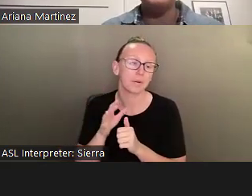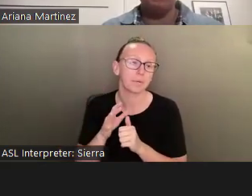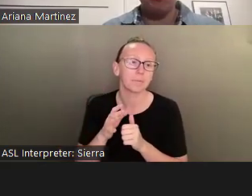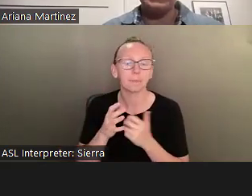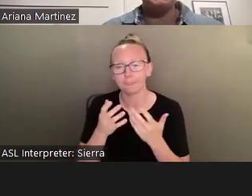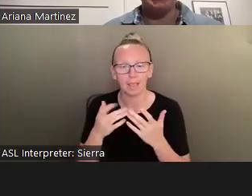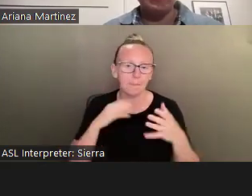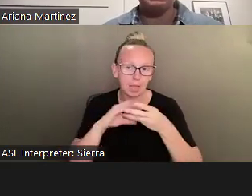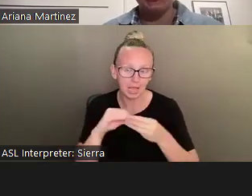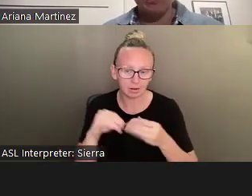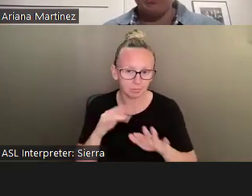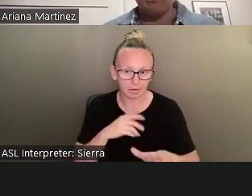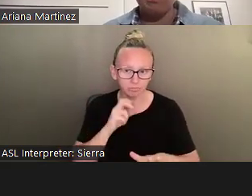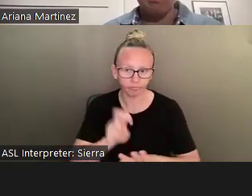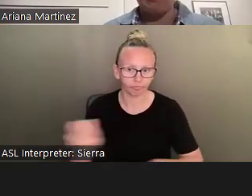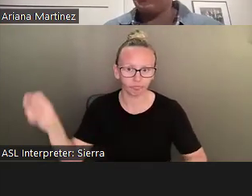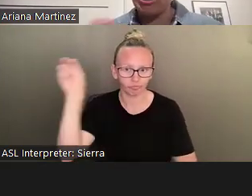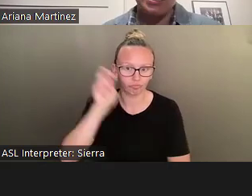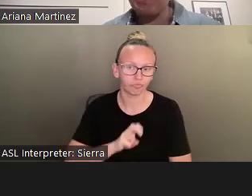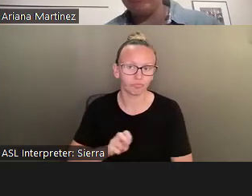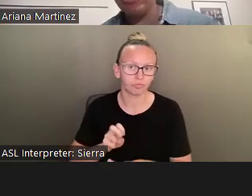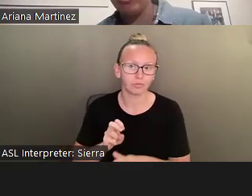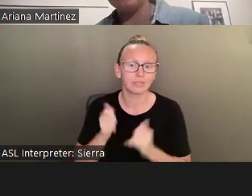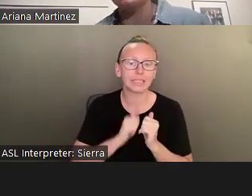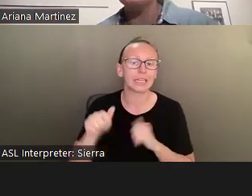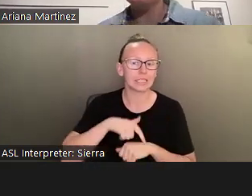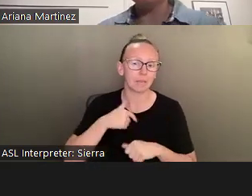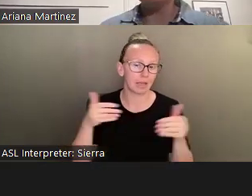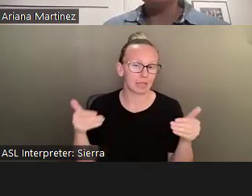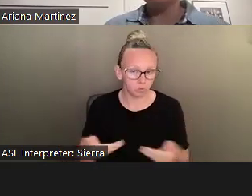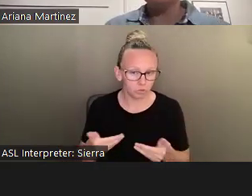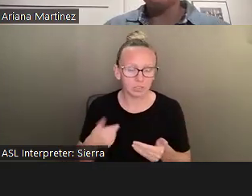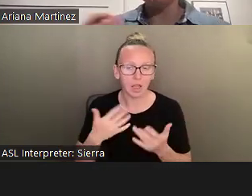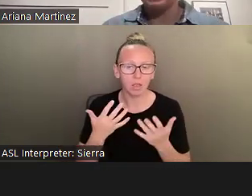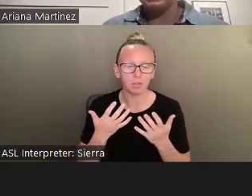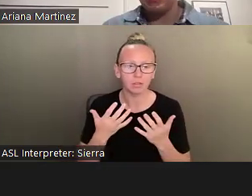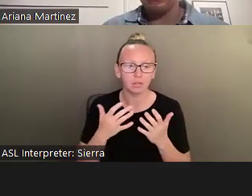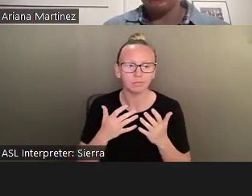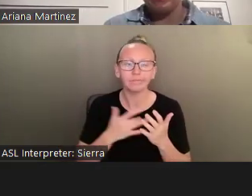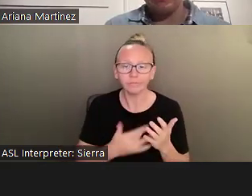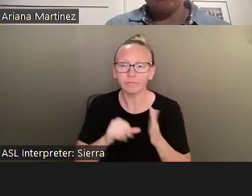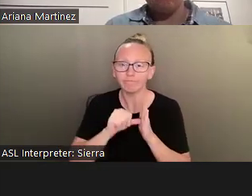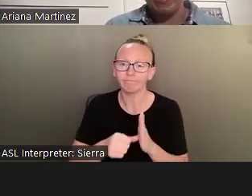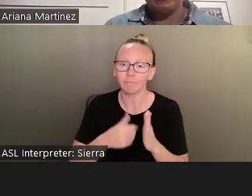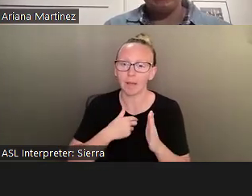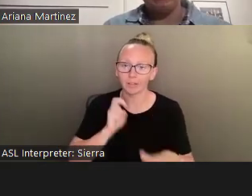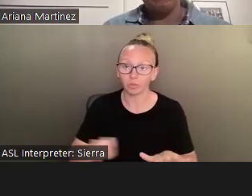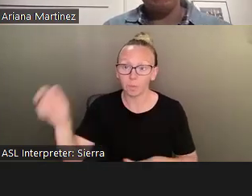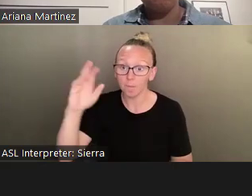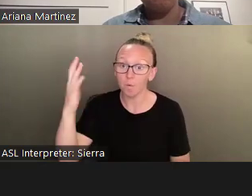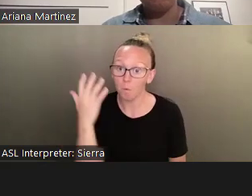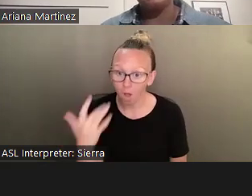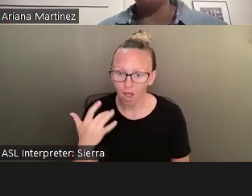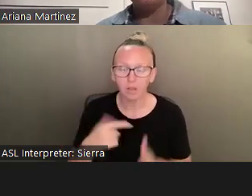say this all, I give my geographic history pretty much anytime I do an introduction, to emphasize that like